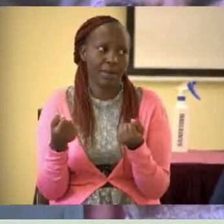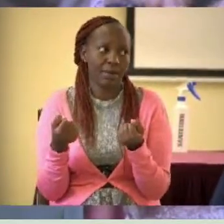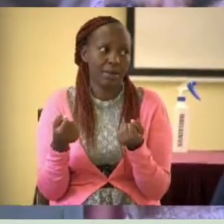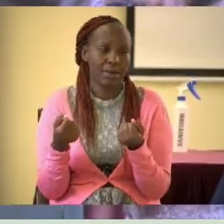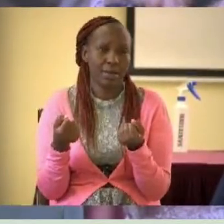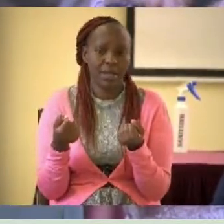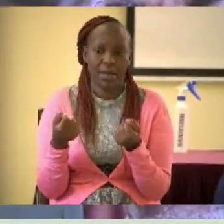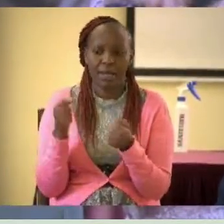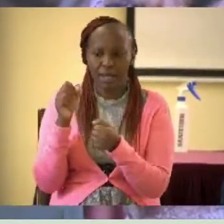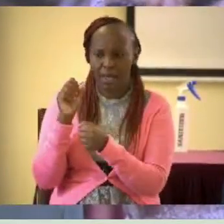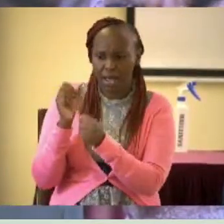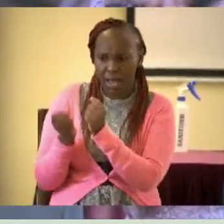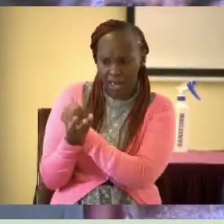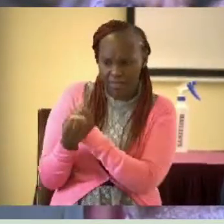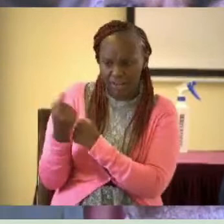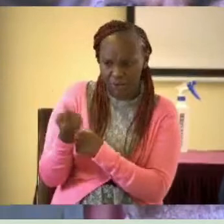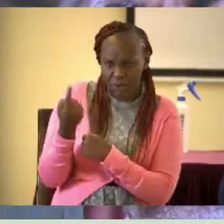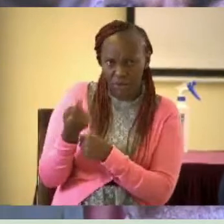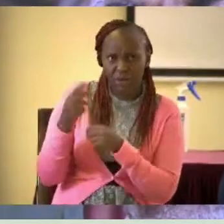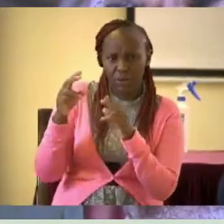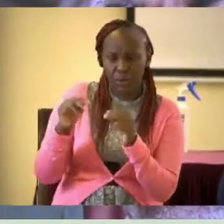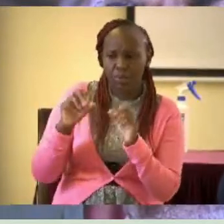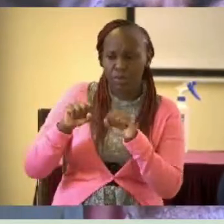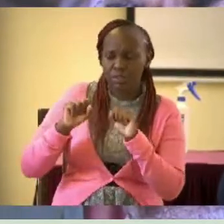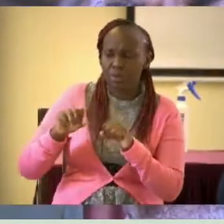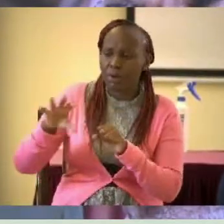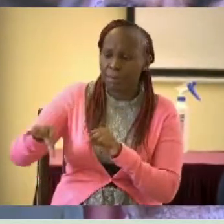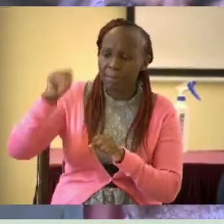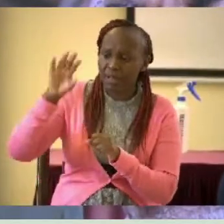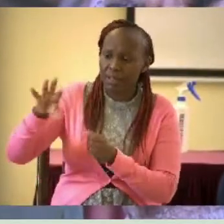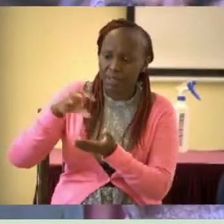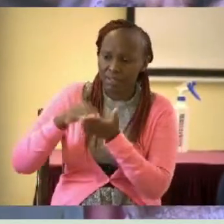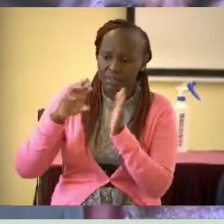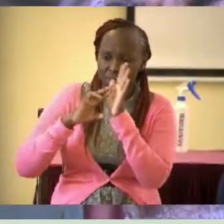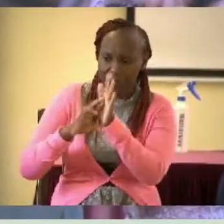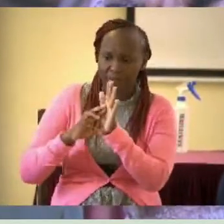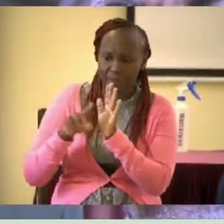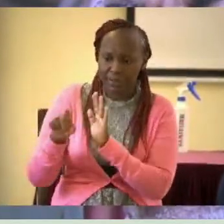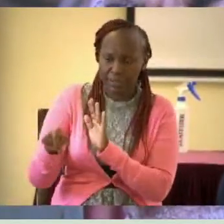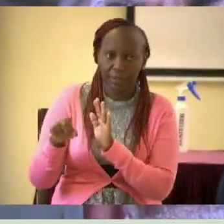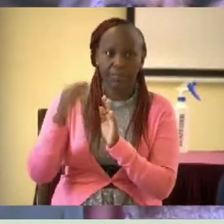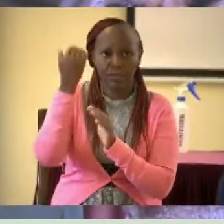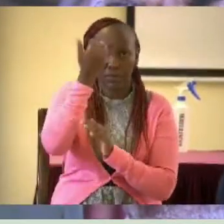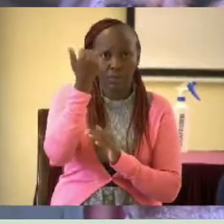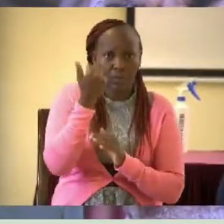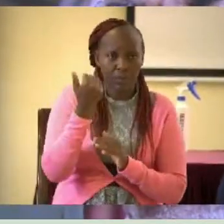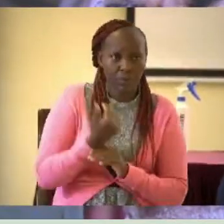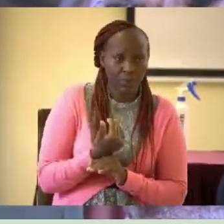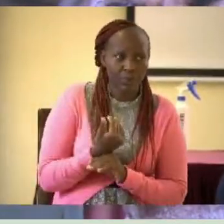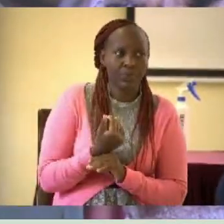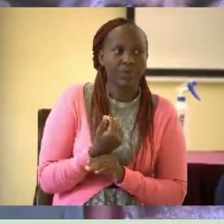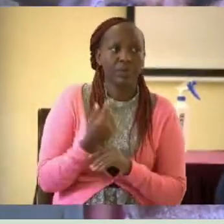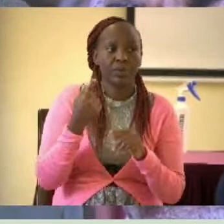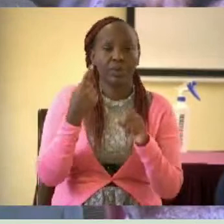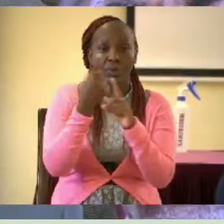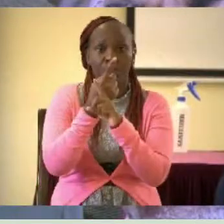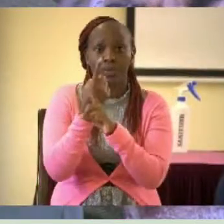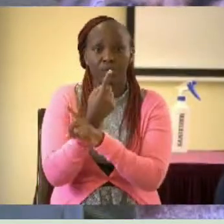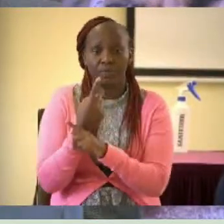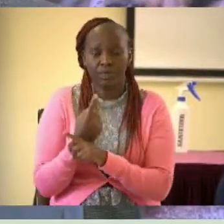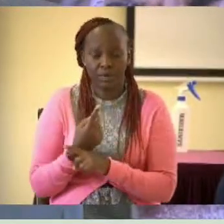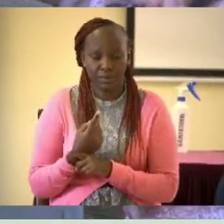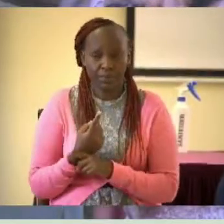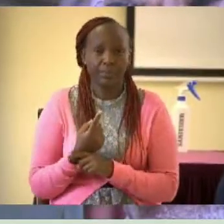just advice, we can take up their cases and represent them in court with very